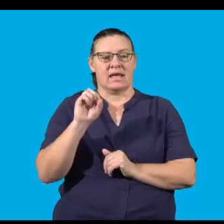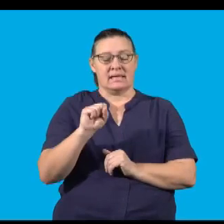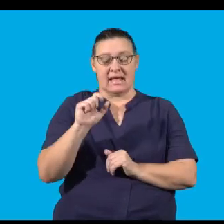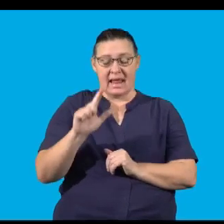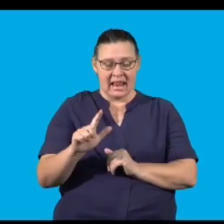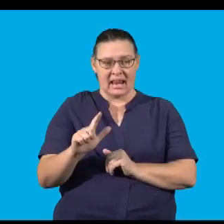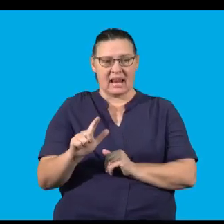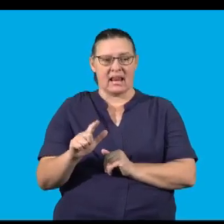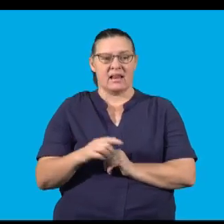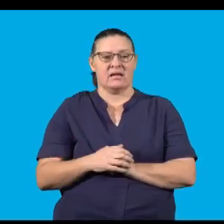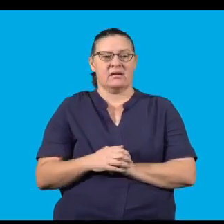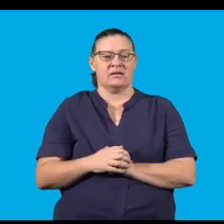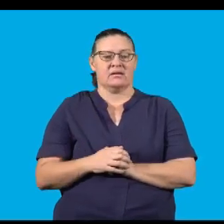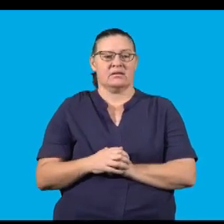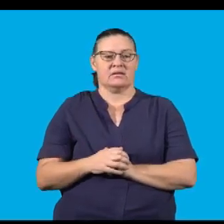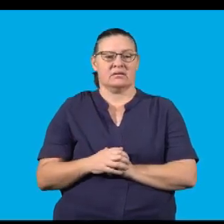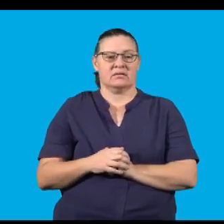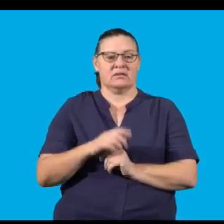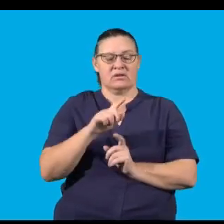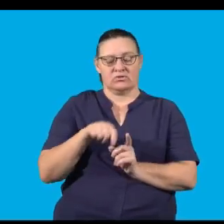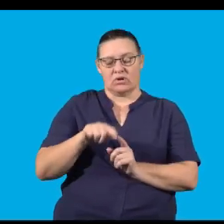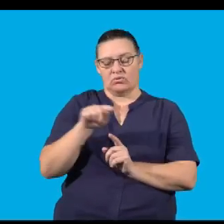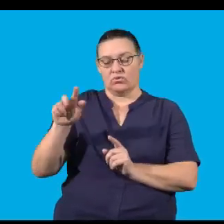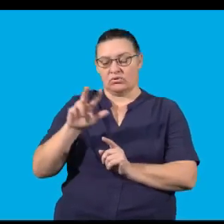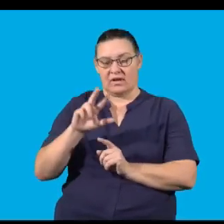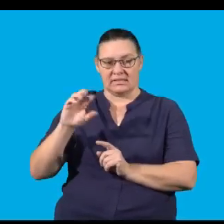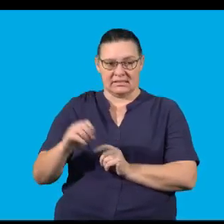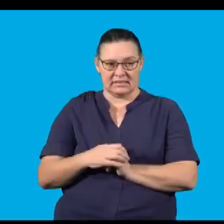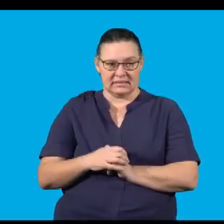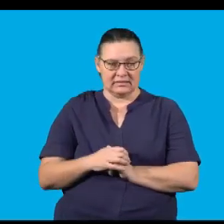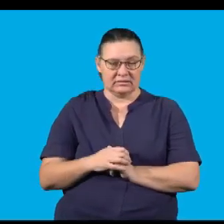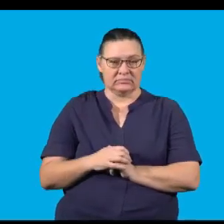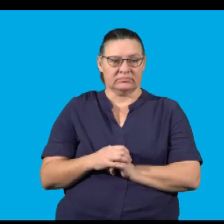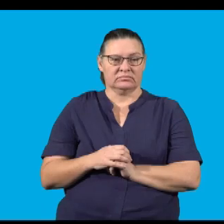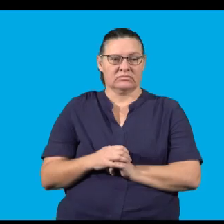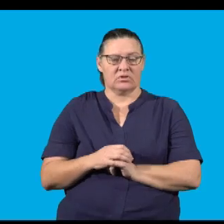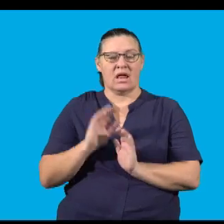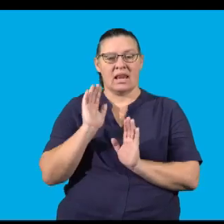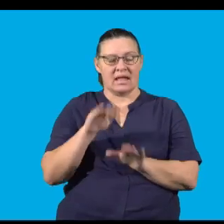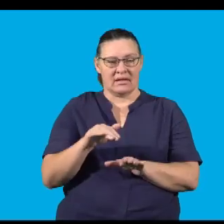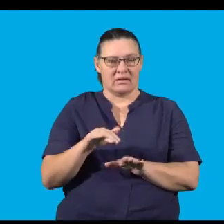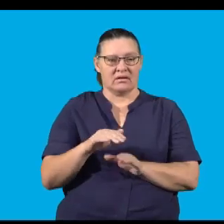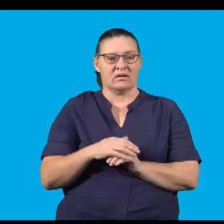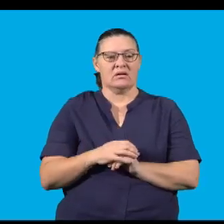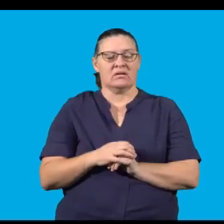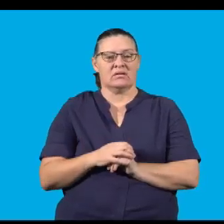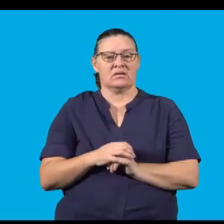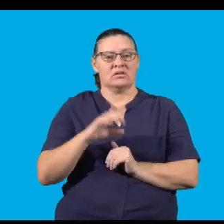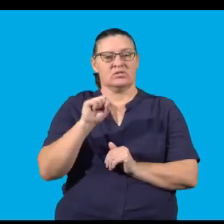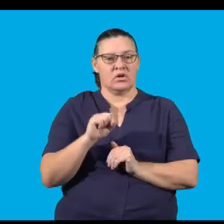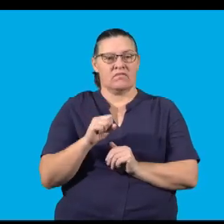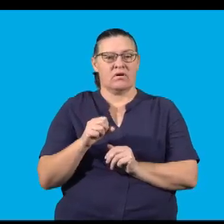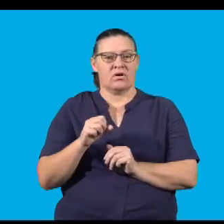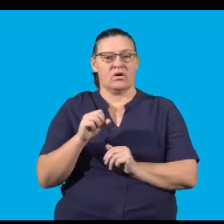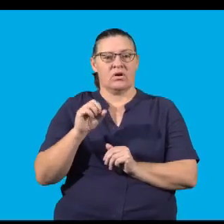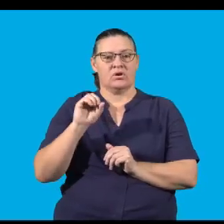SL, taking the square root, will be the square root of 80. Now they said leave your answer in third form, which generally means